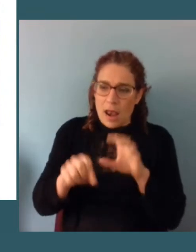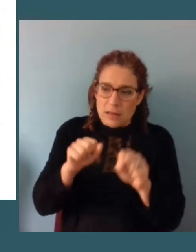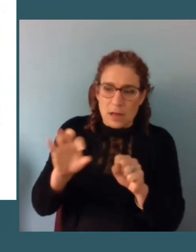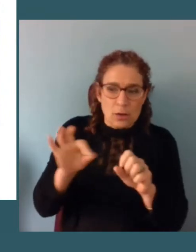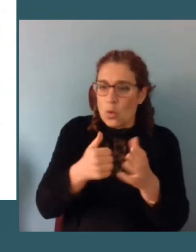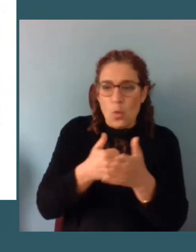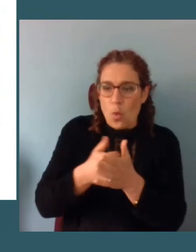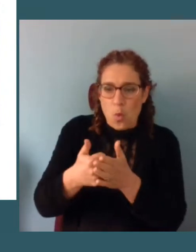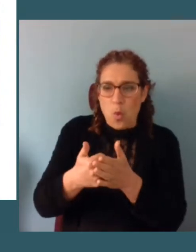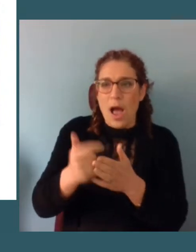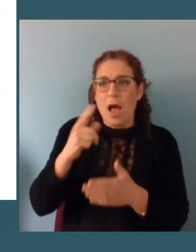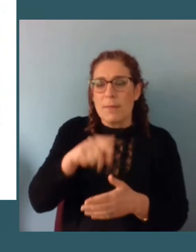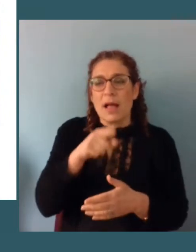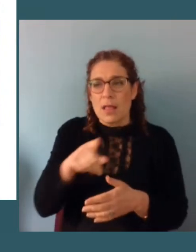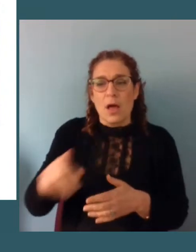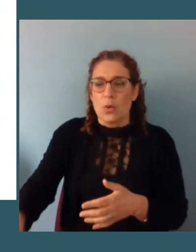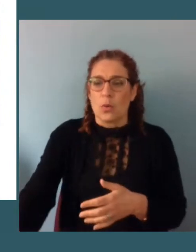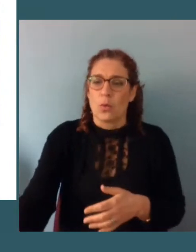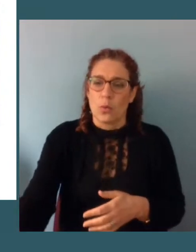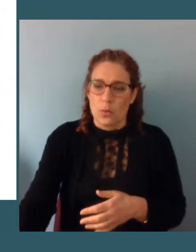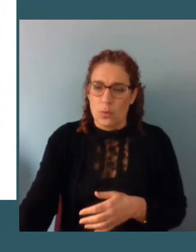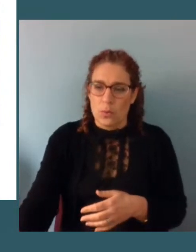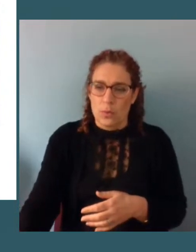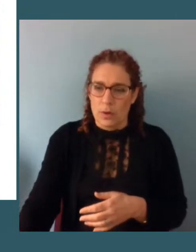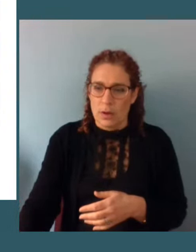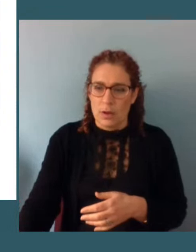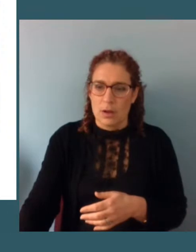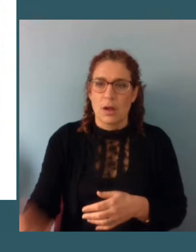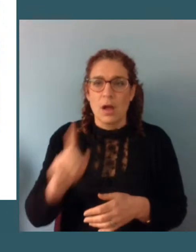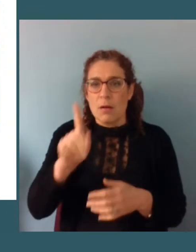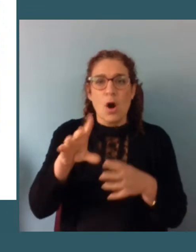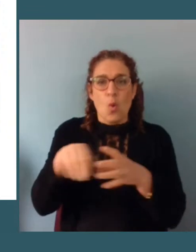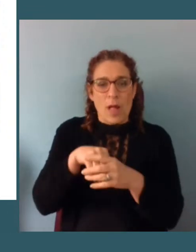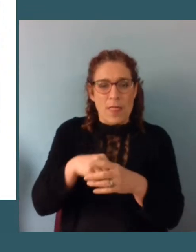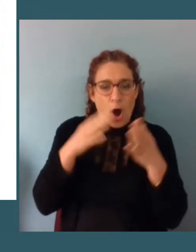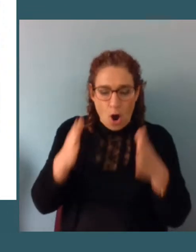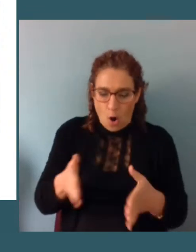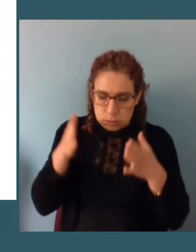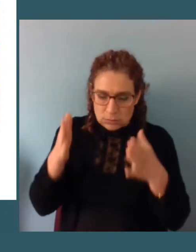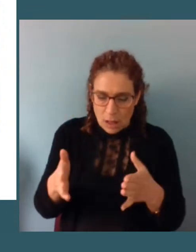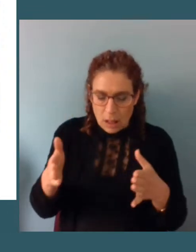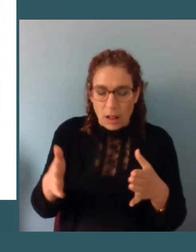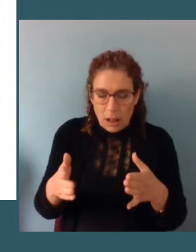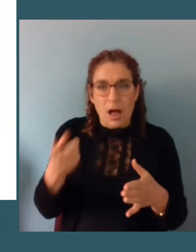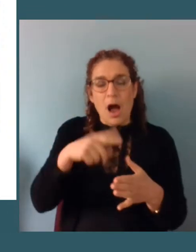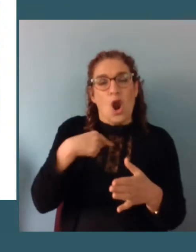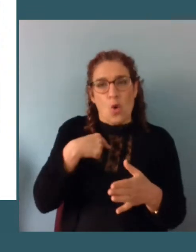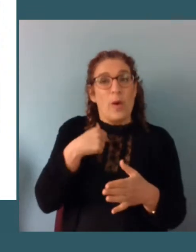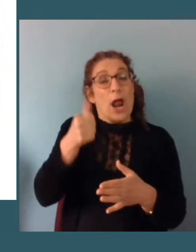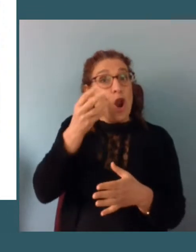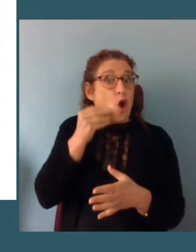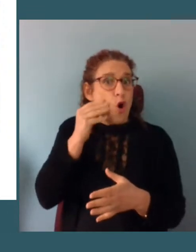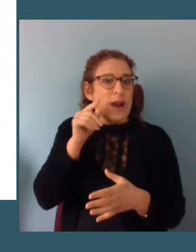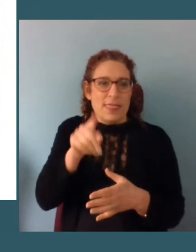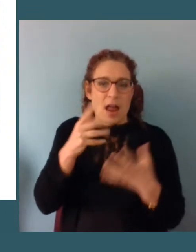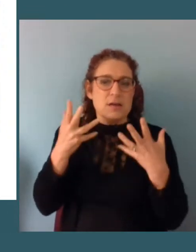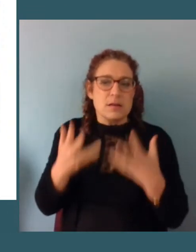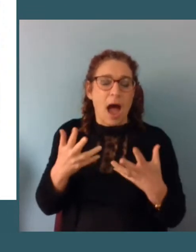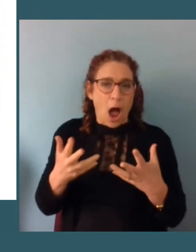be started or done in a hospital setting, and we're learning that now, but it really does